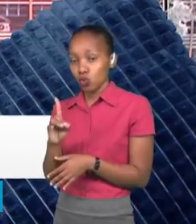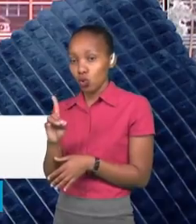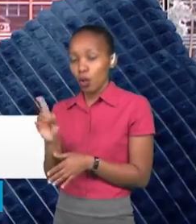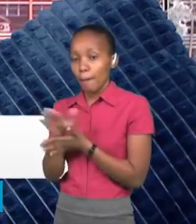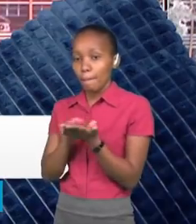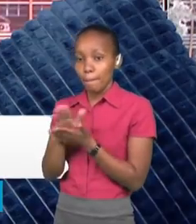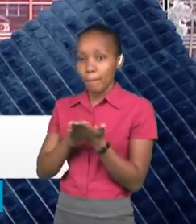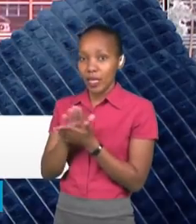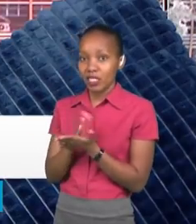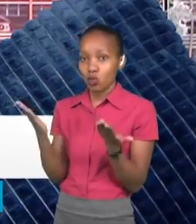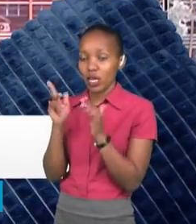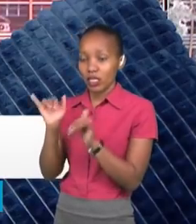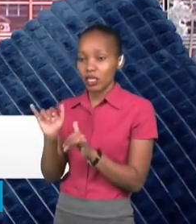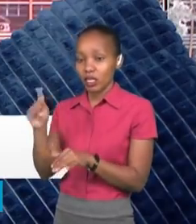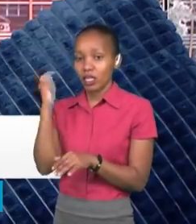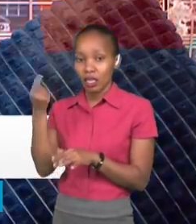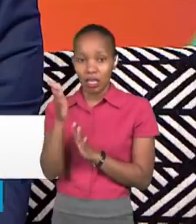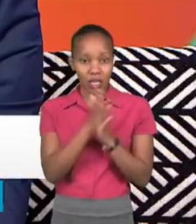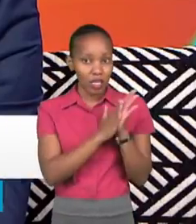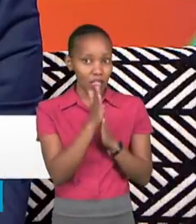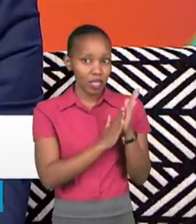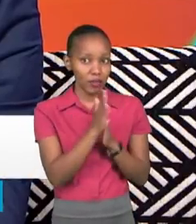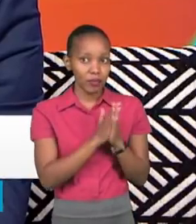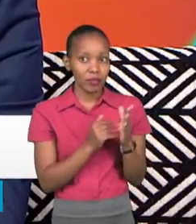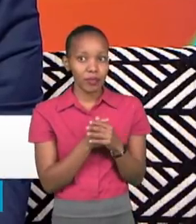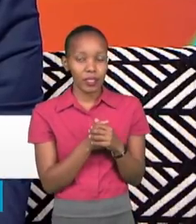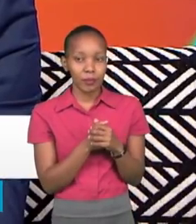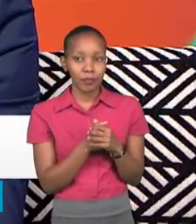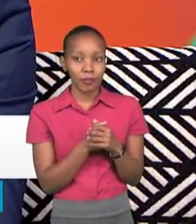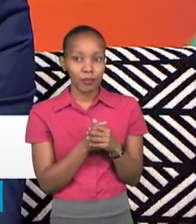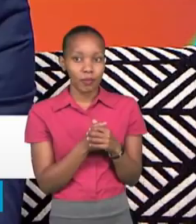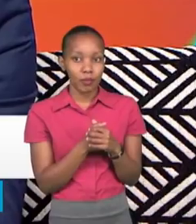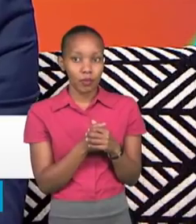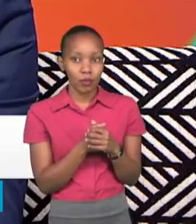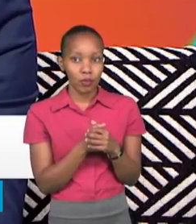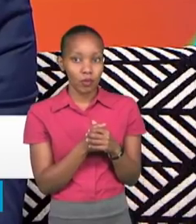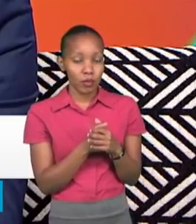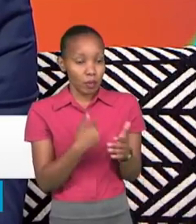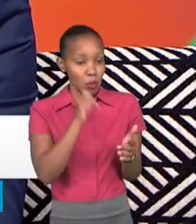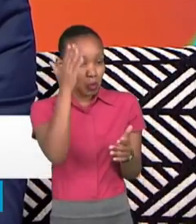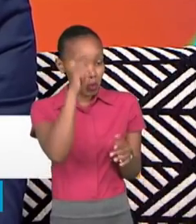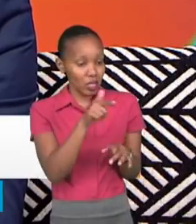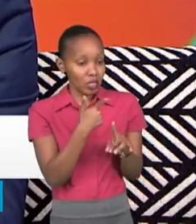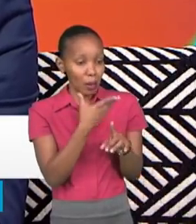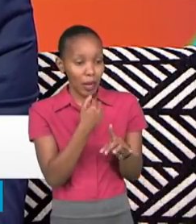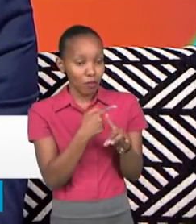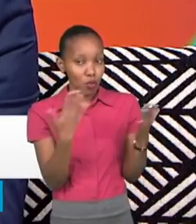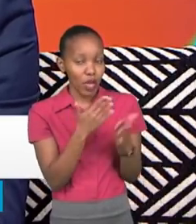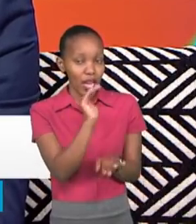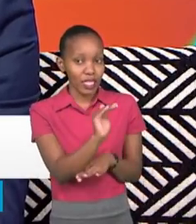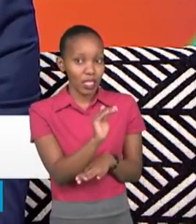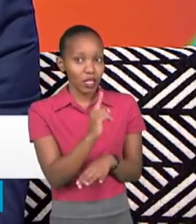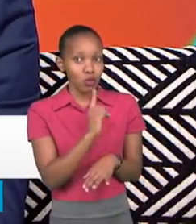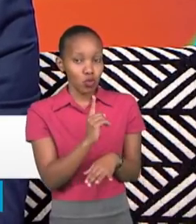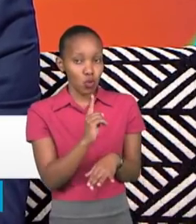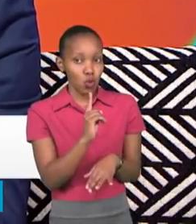Kenya. Okay. Yes. Okay. Interesting. Kipleting Magut Prezo. I don't know where this guy's come from anyway. He's asking, Solo, who